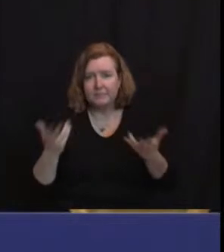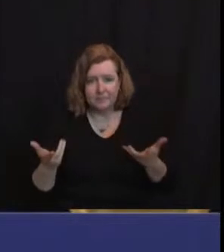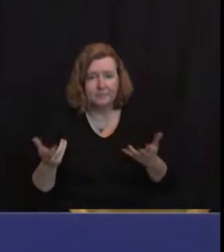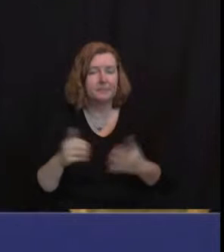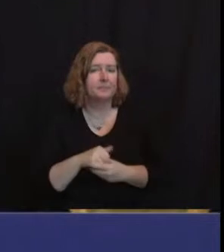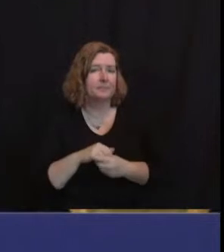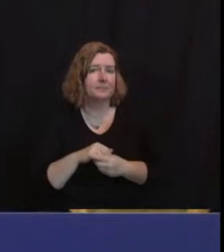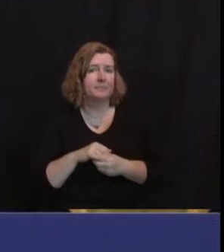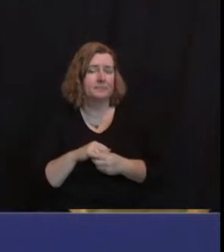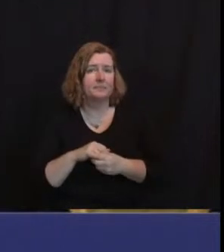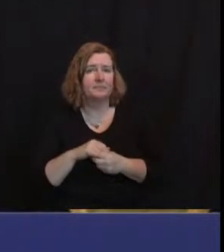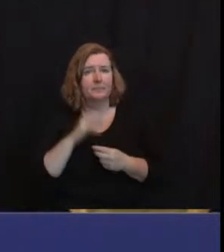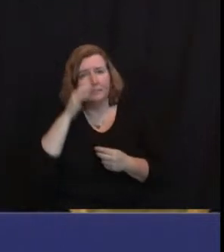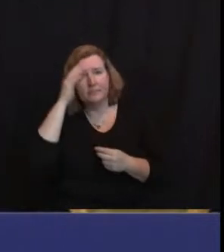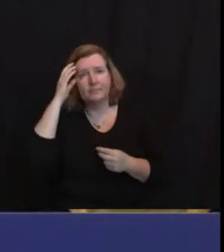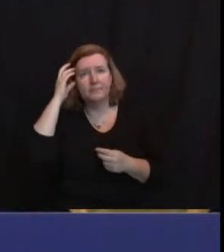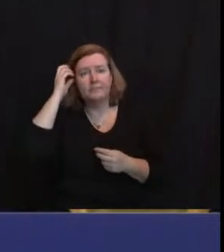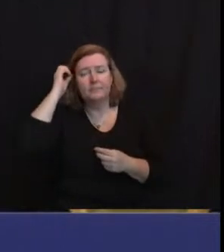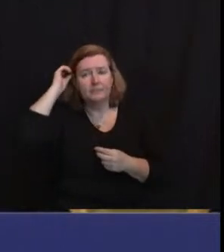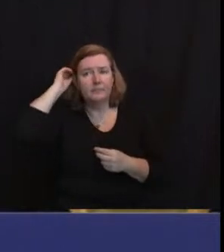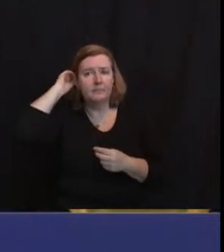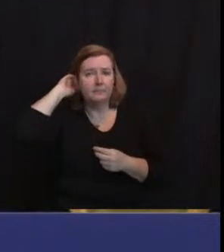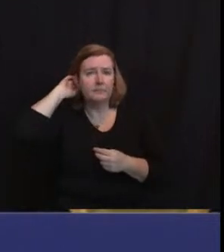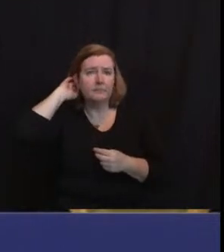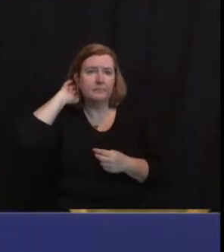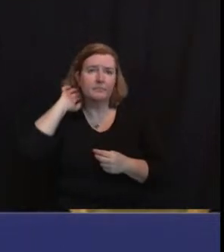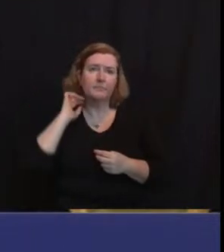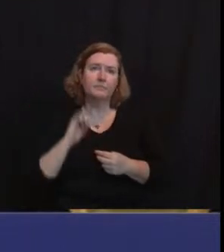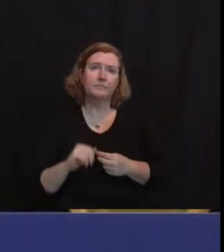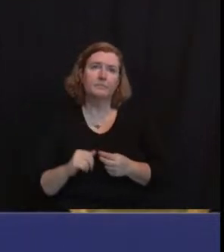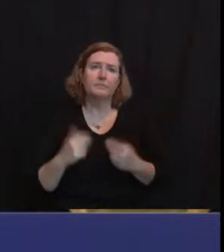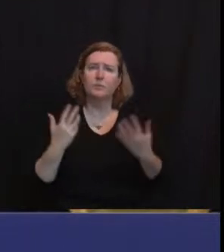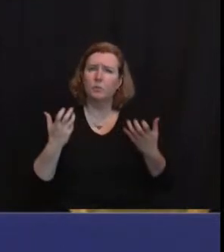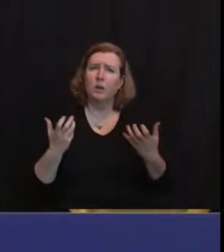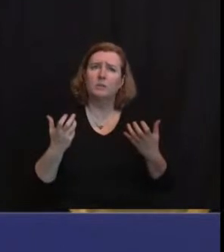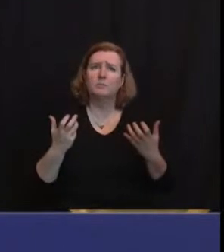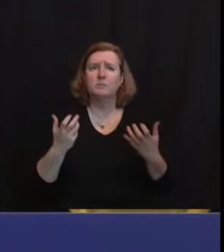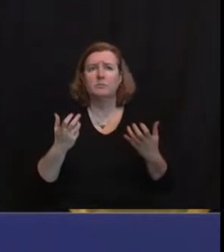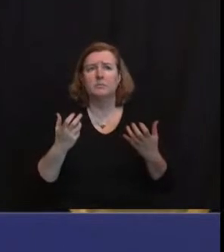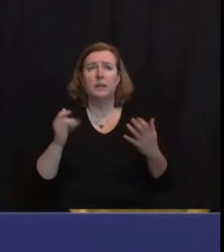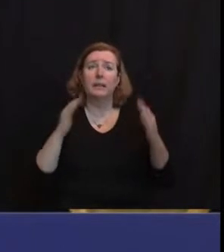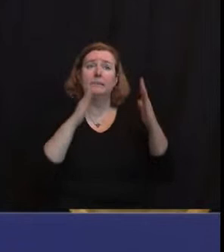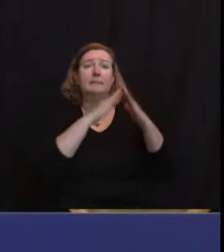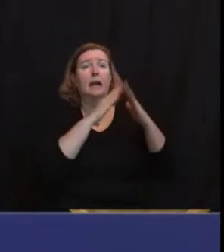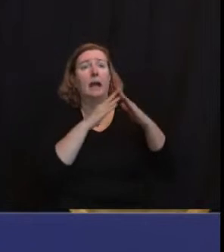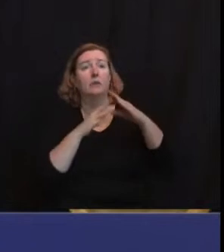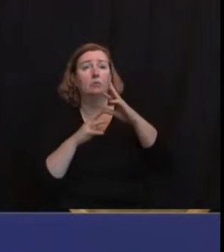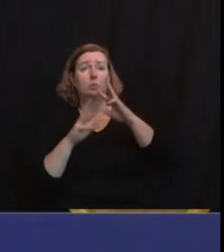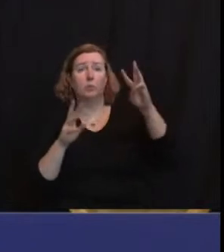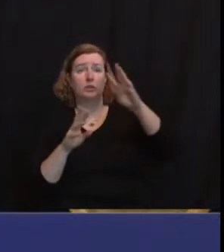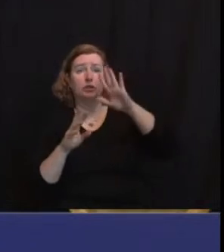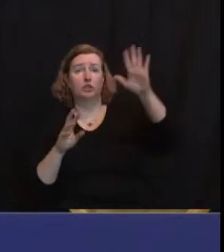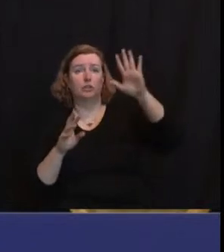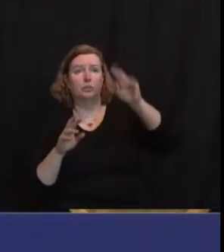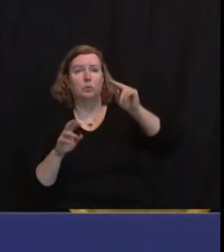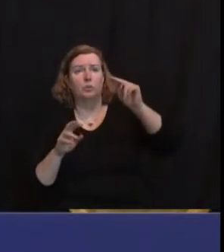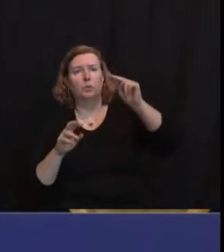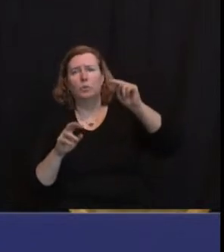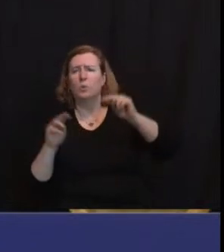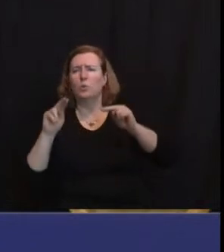It's putting locations into communities like West New York with my friend Gabe Rodriguez, the mayor